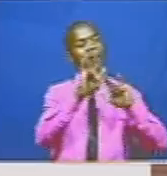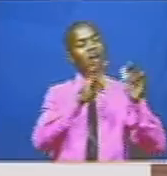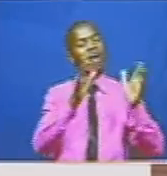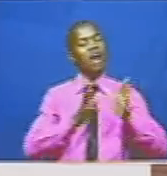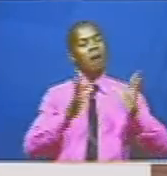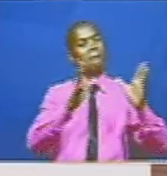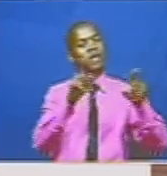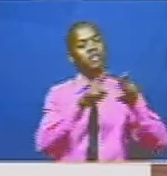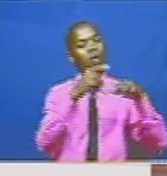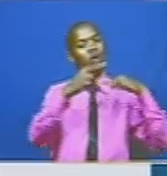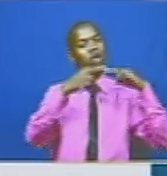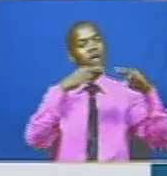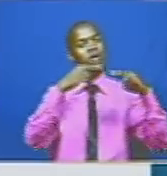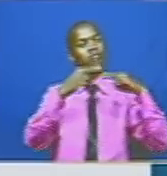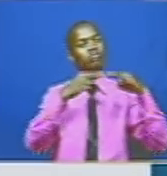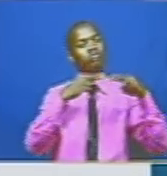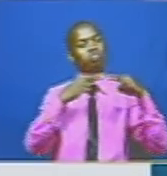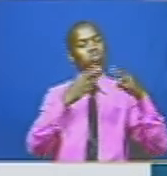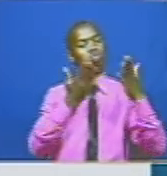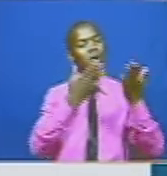hotel bookings maybe?